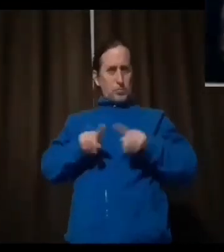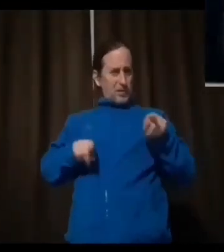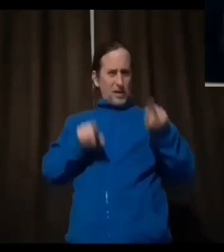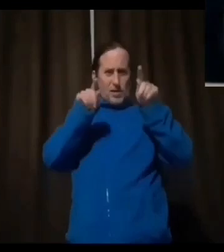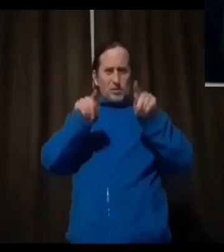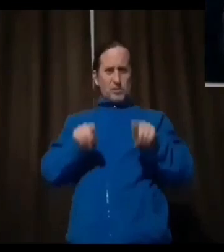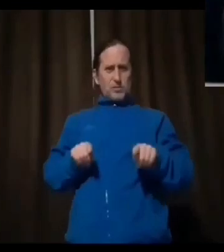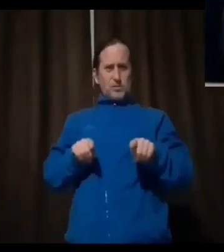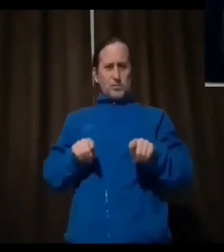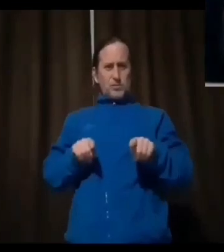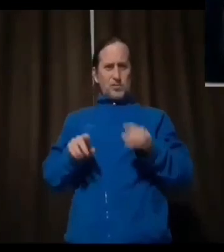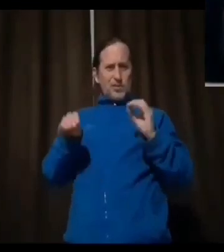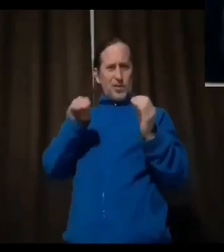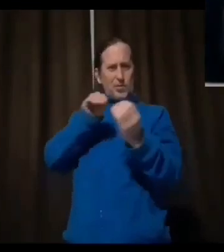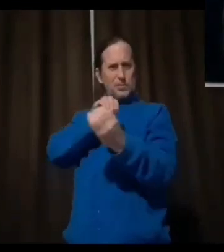Because